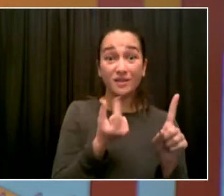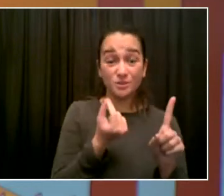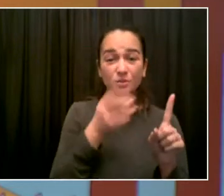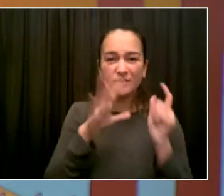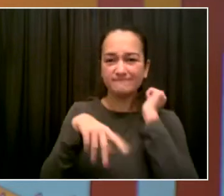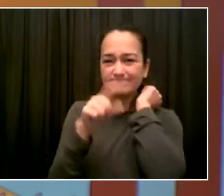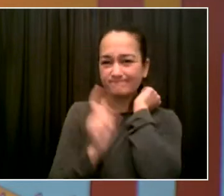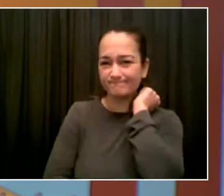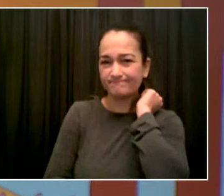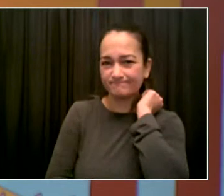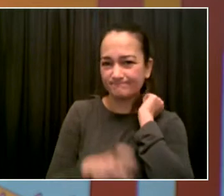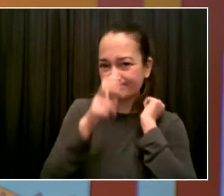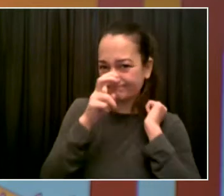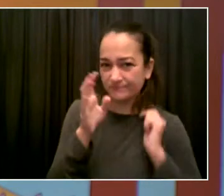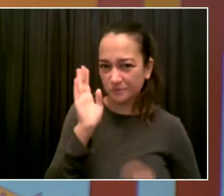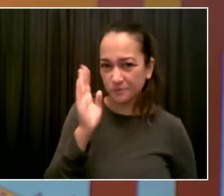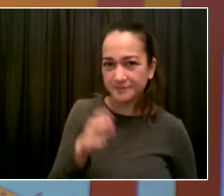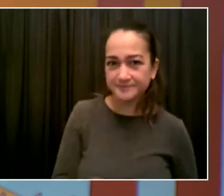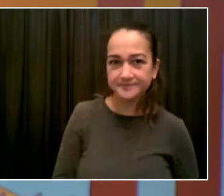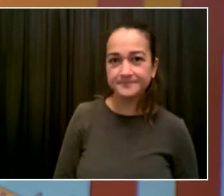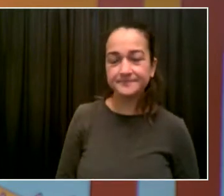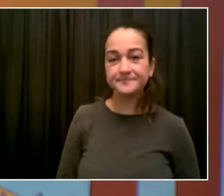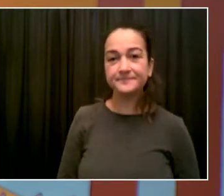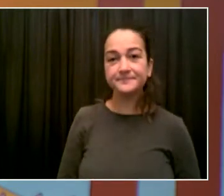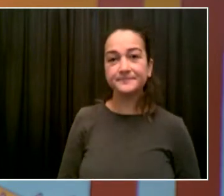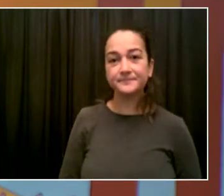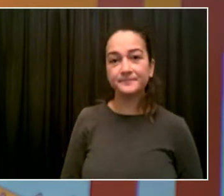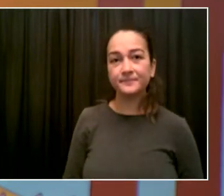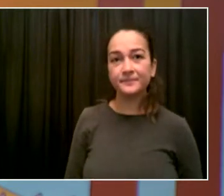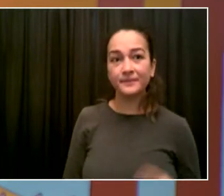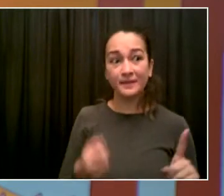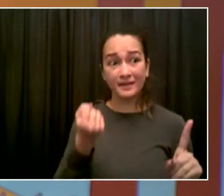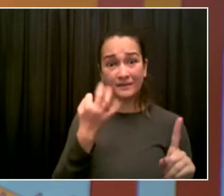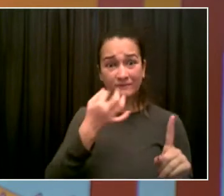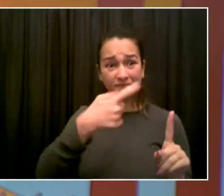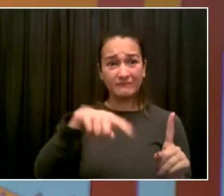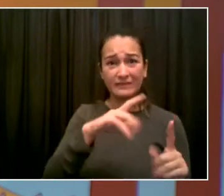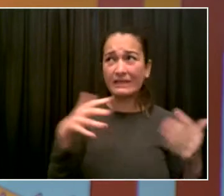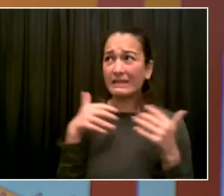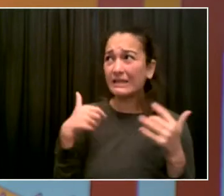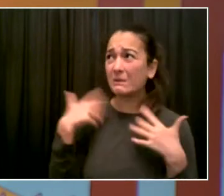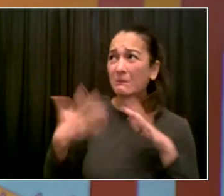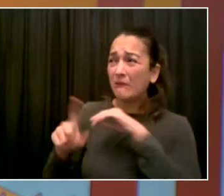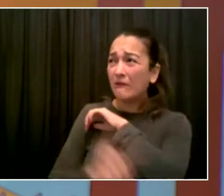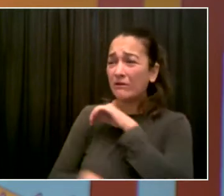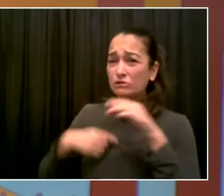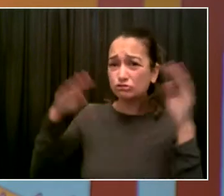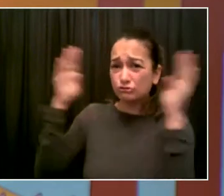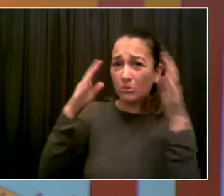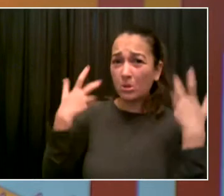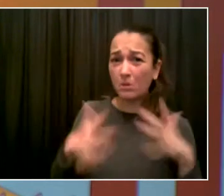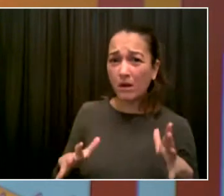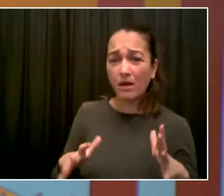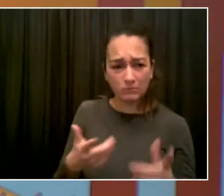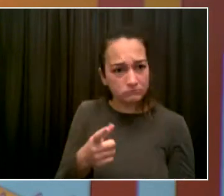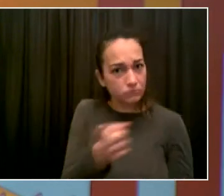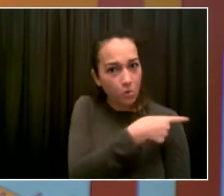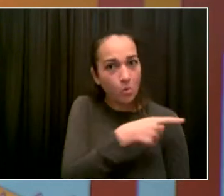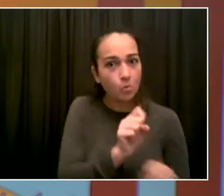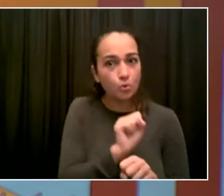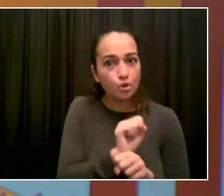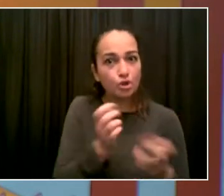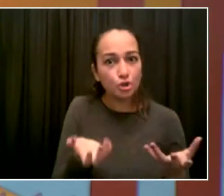up for work and do their job immediately. All of those efforts, we believe, will stabilize the staffing situation, get us away from the